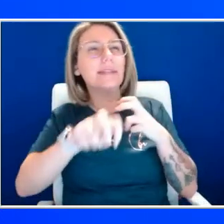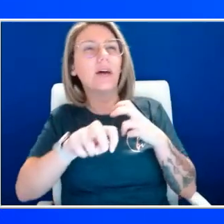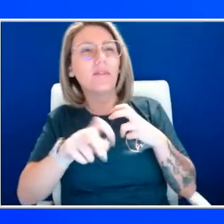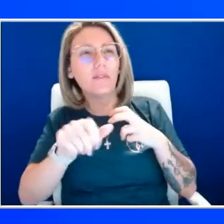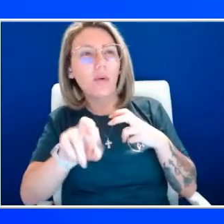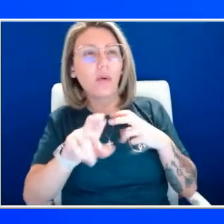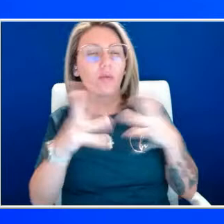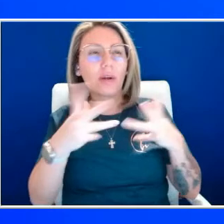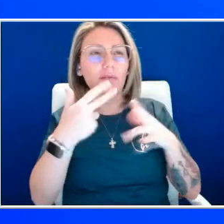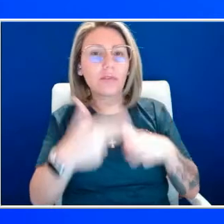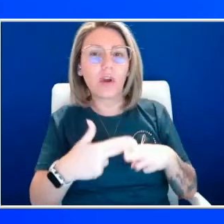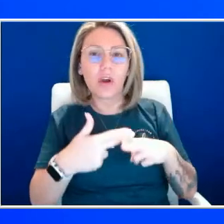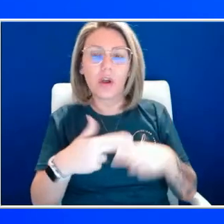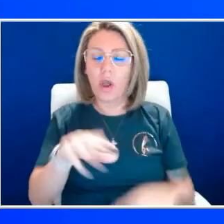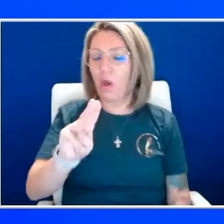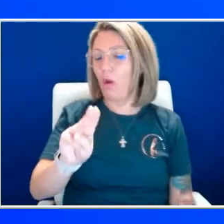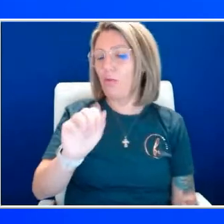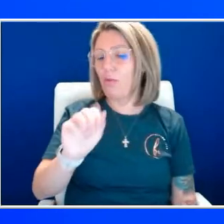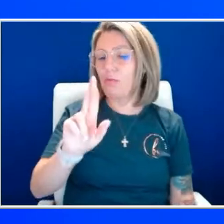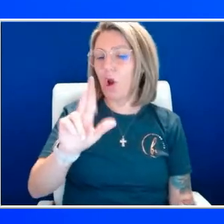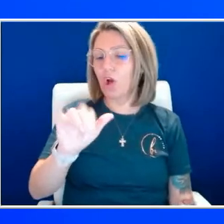call marginal donors.